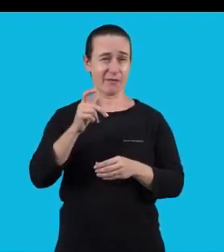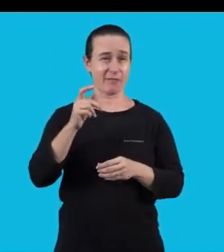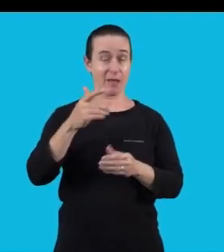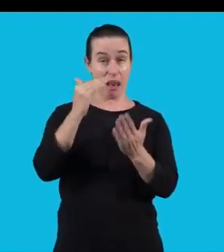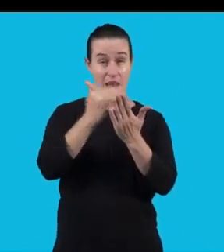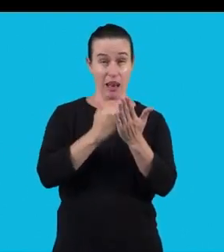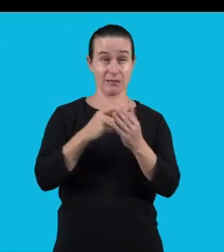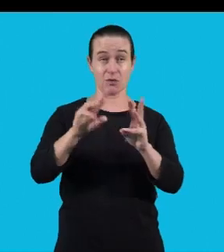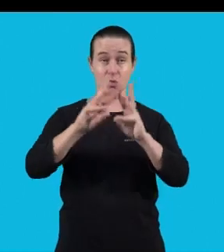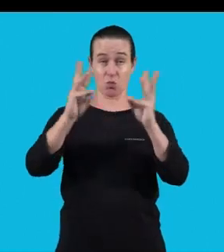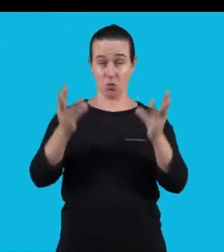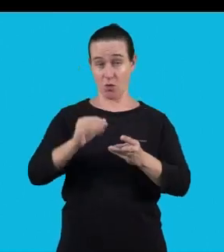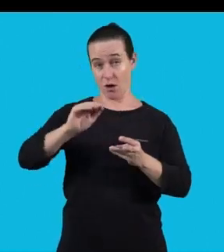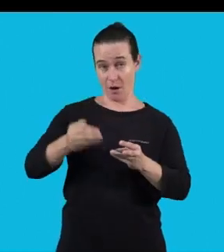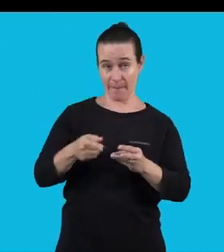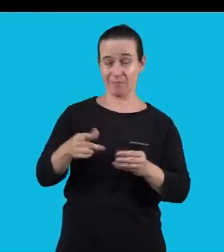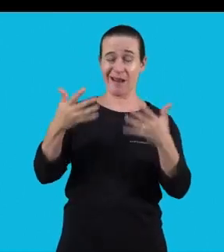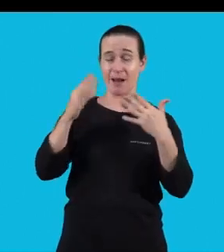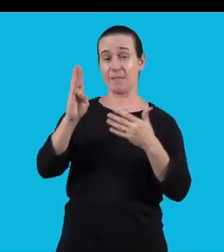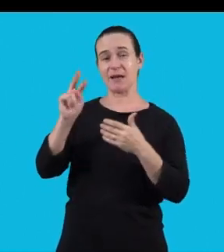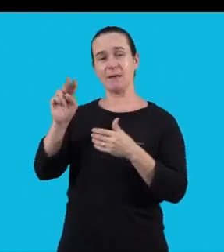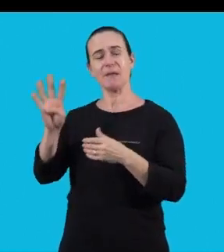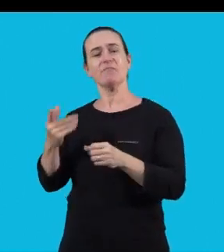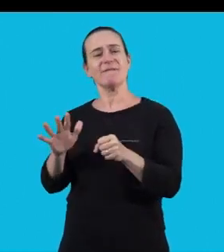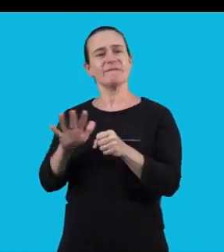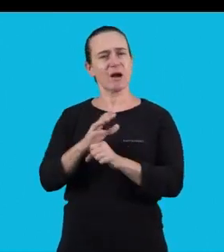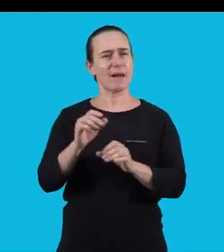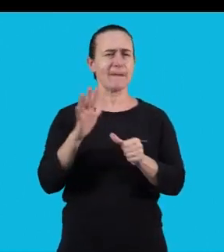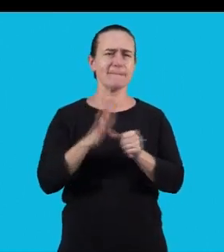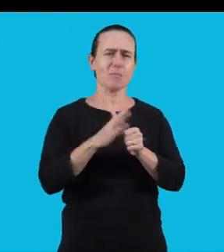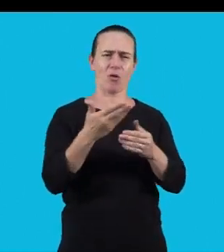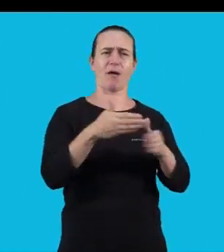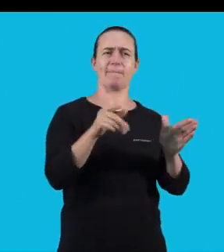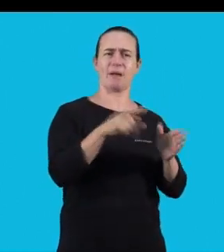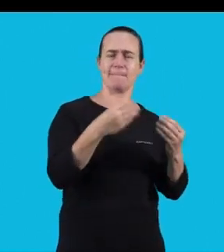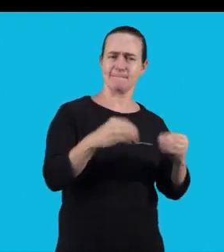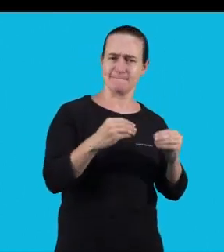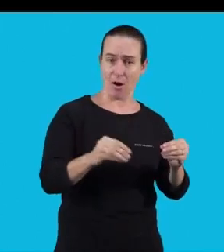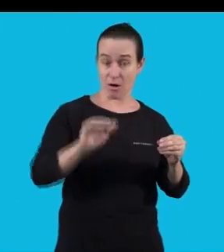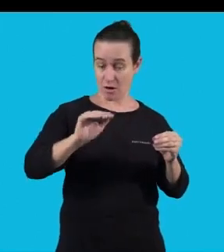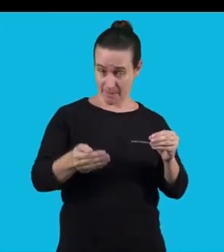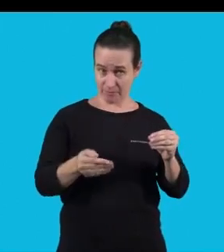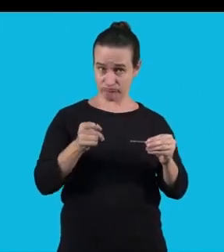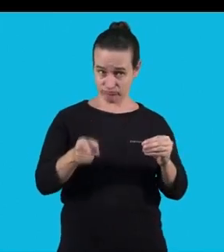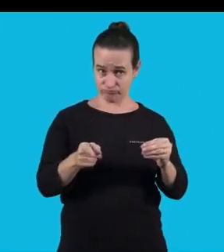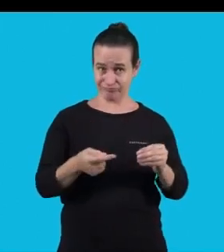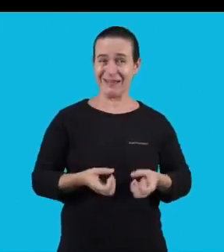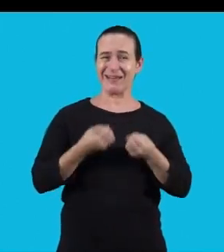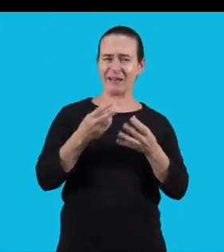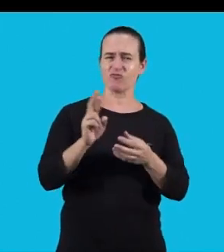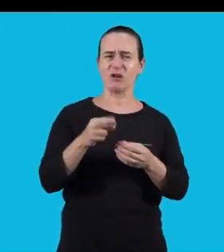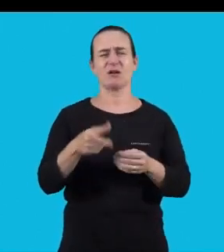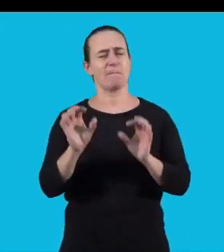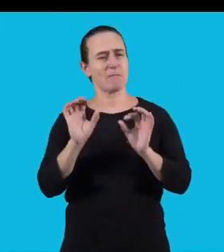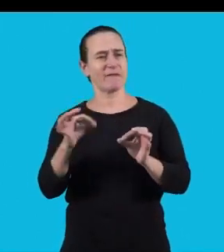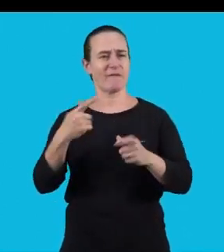worldwide, there's a comma. Airbnb is filling a very important gap in the market. There's a comma, offering rentals